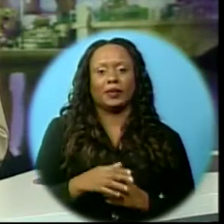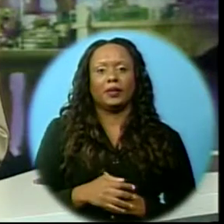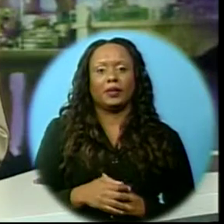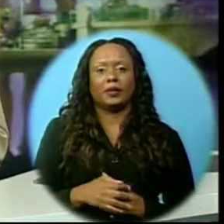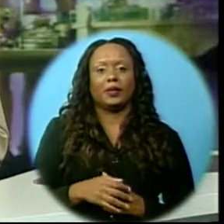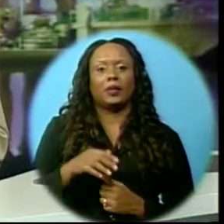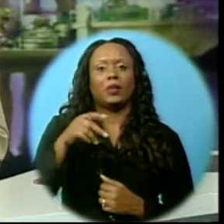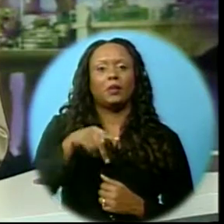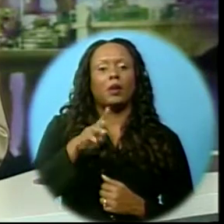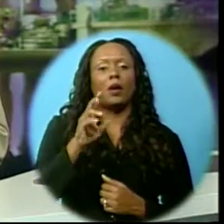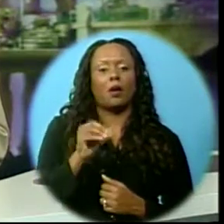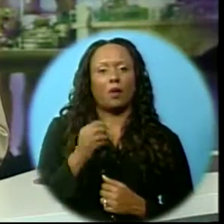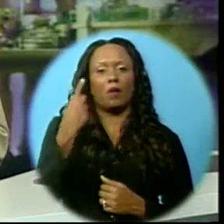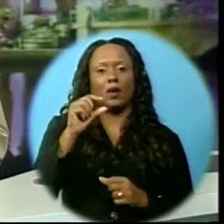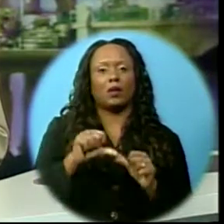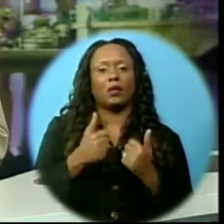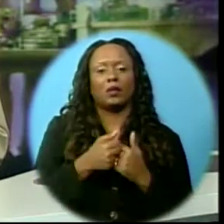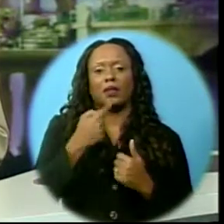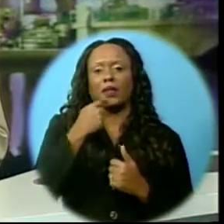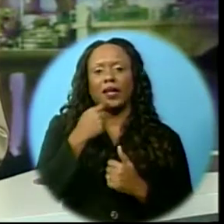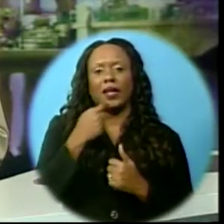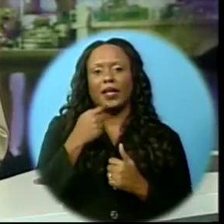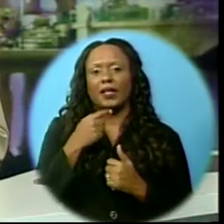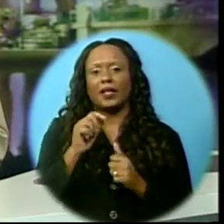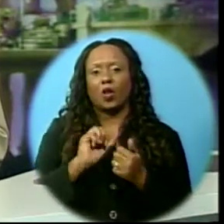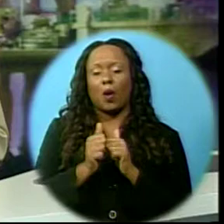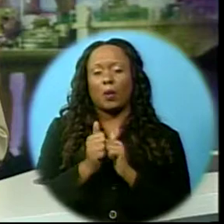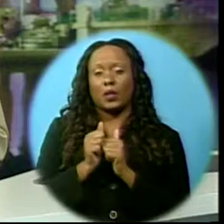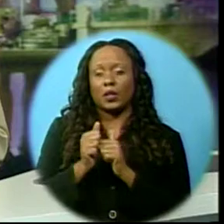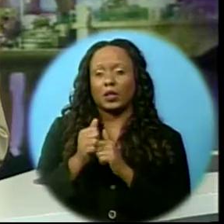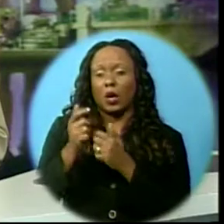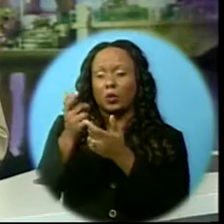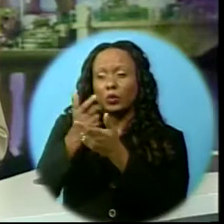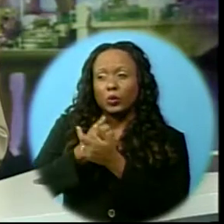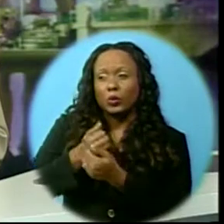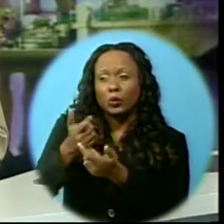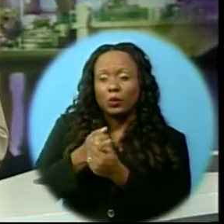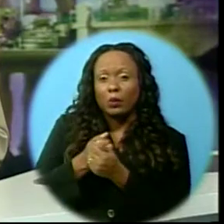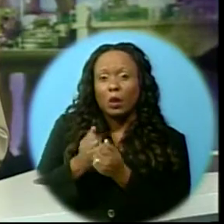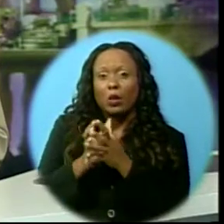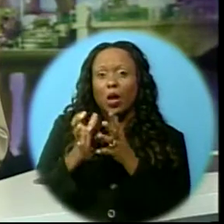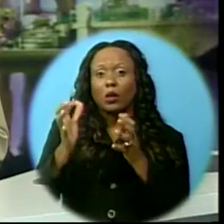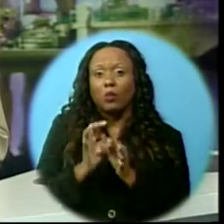says that the competition has already started to attract the attention of the world's top surfers.